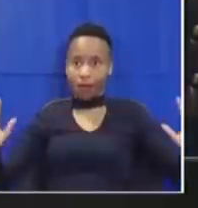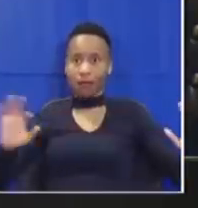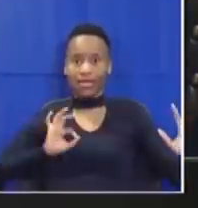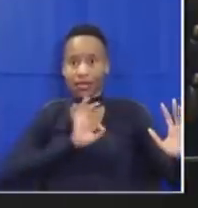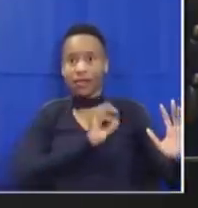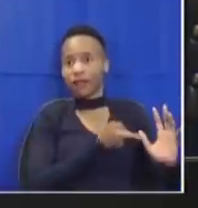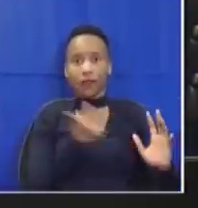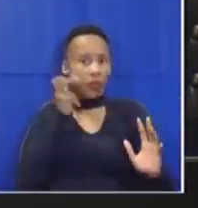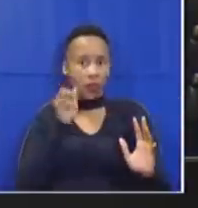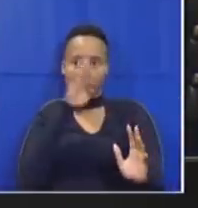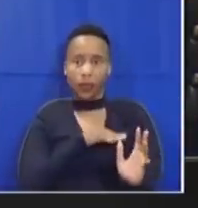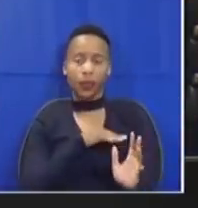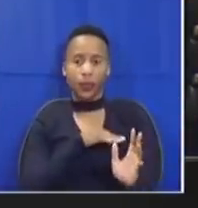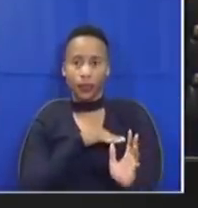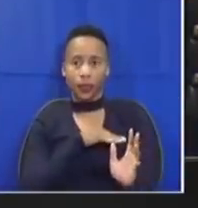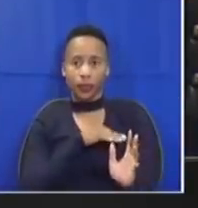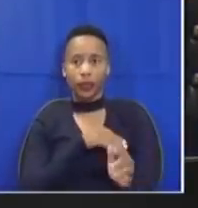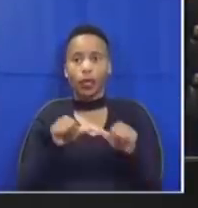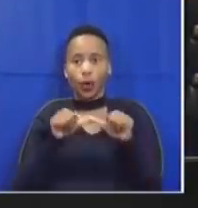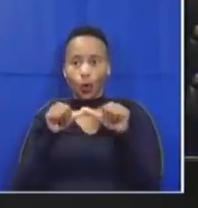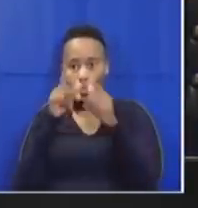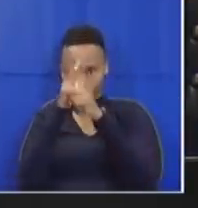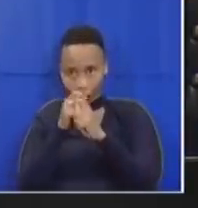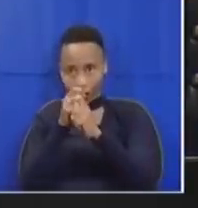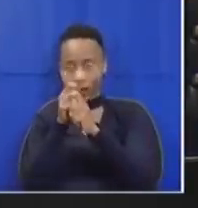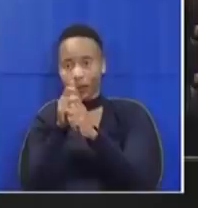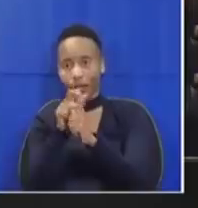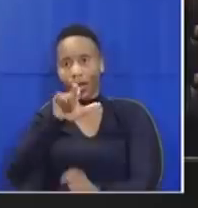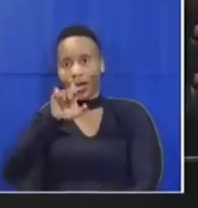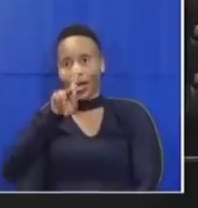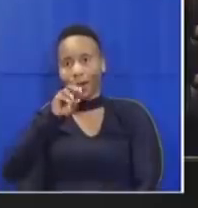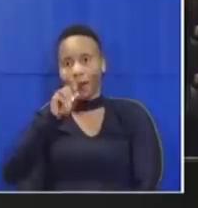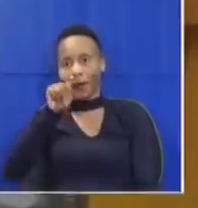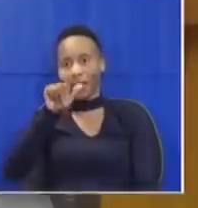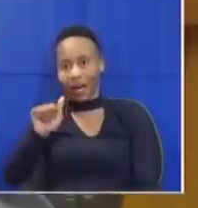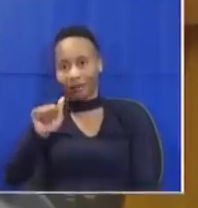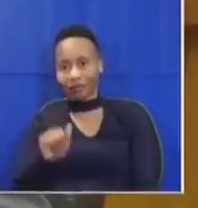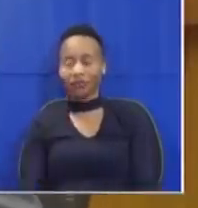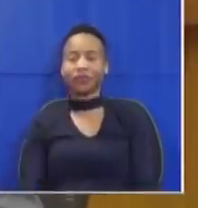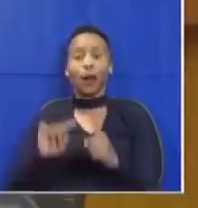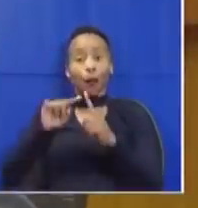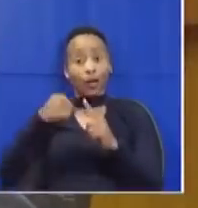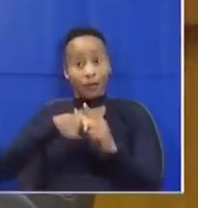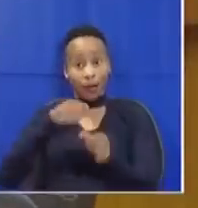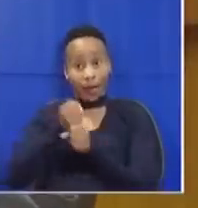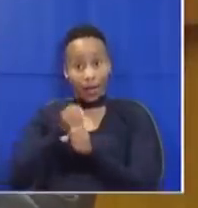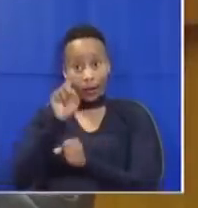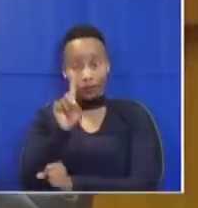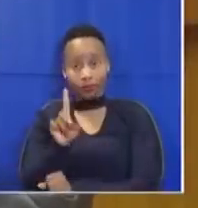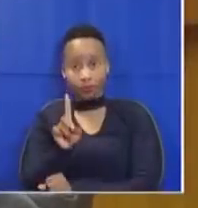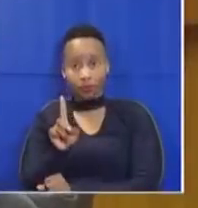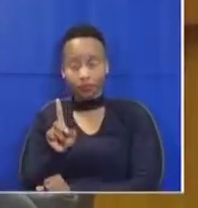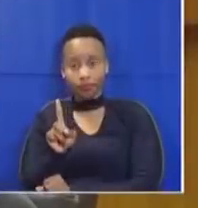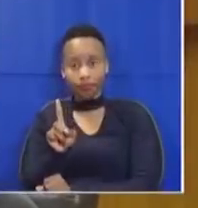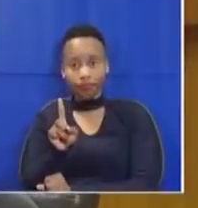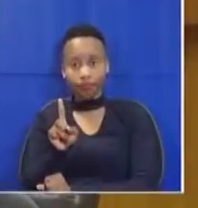officer heard that remark. Continue, Honourable Nkota. Madam Chair, the point I was making is